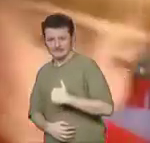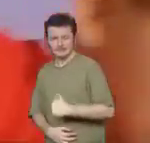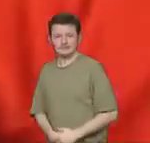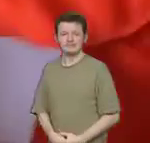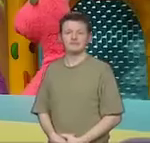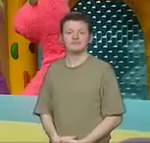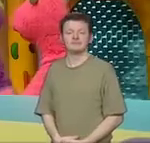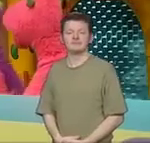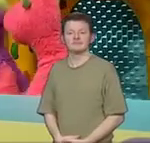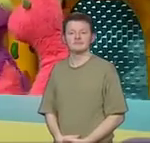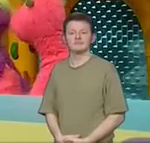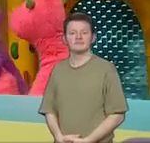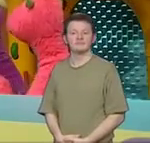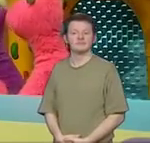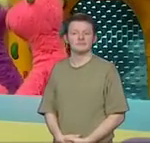me.